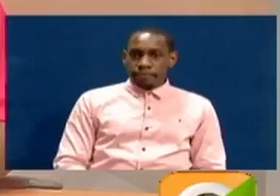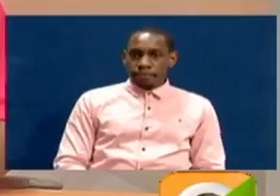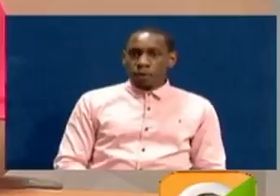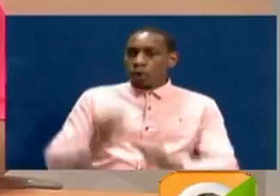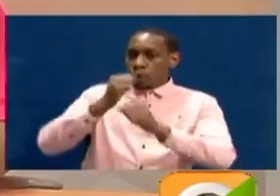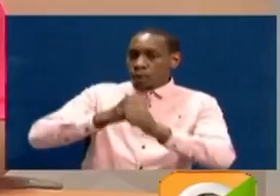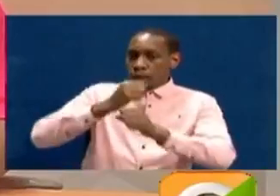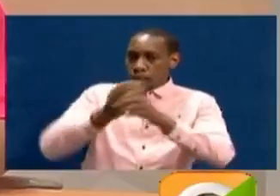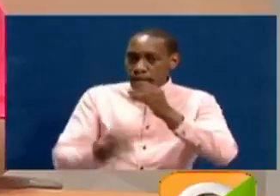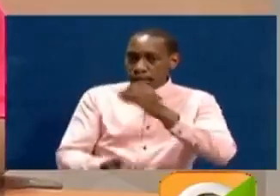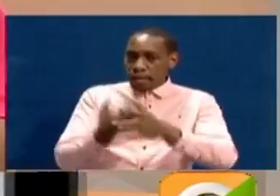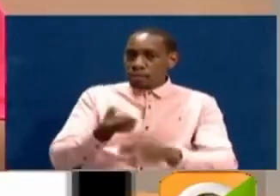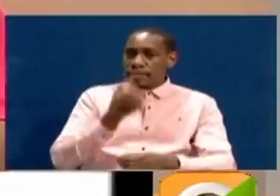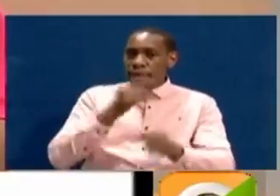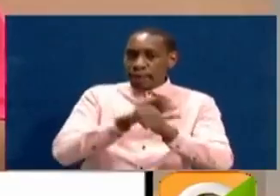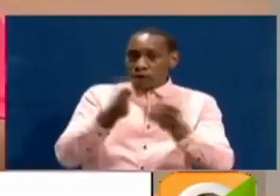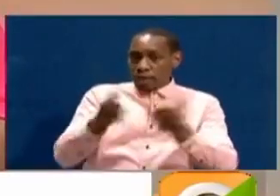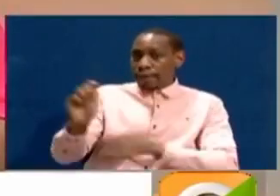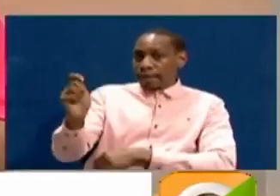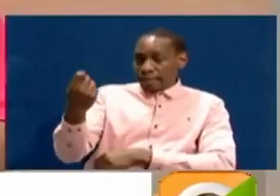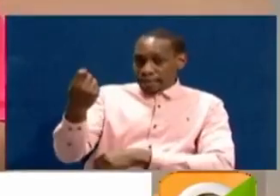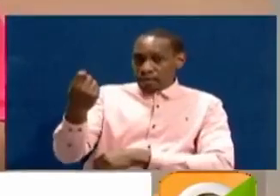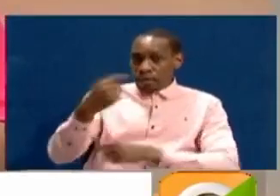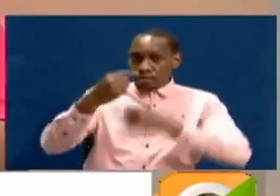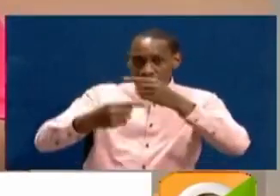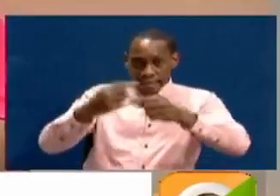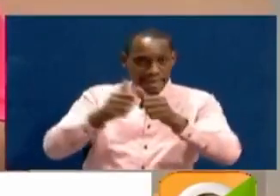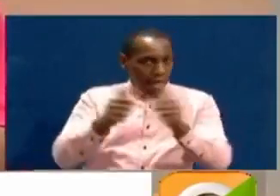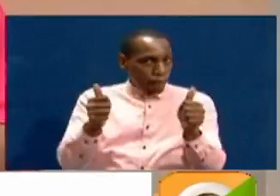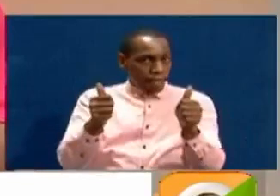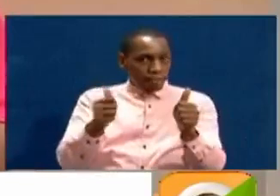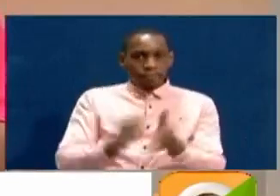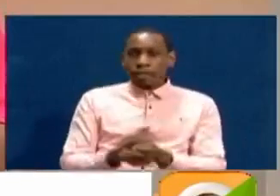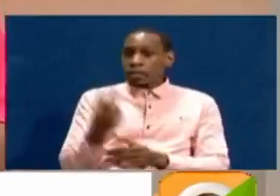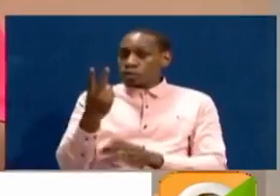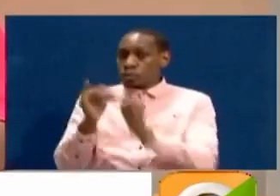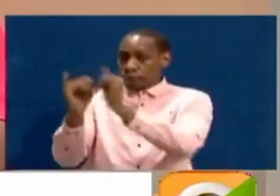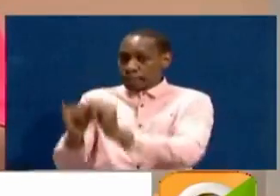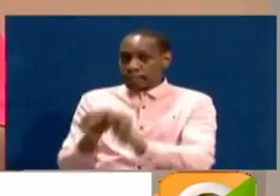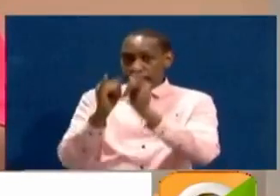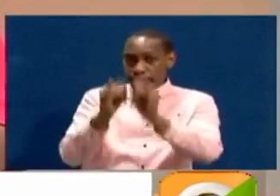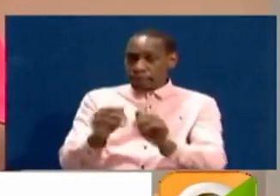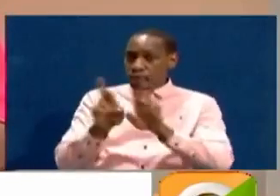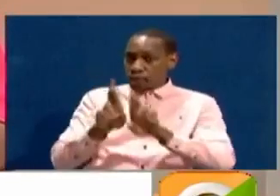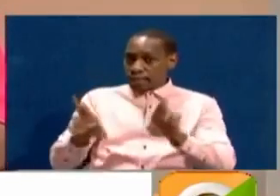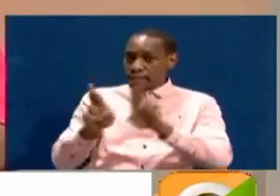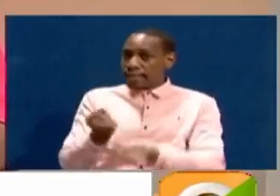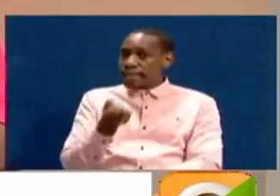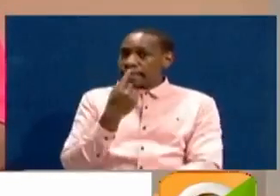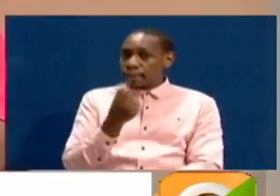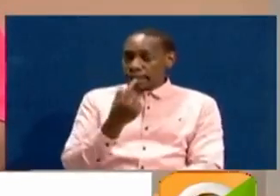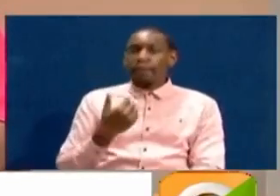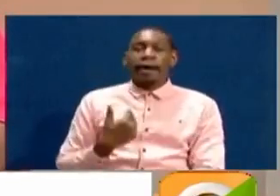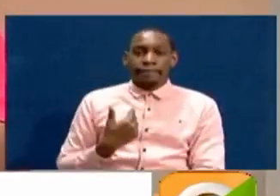The race for a COVID-19 vaccine here in Kenya has just gained momentum, with two individuals having already undergone